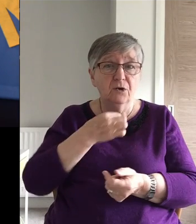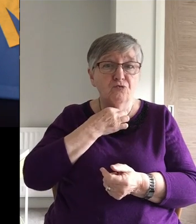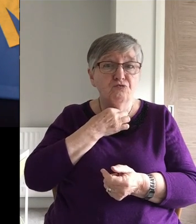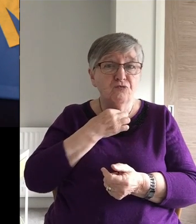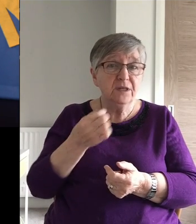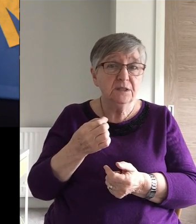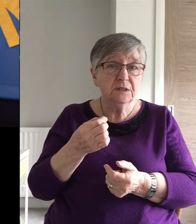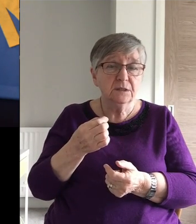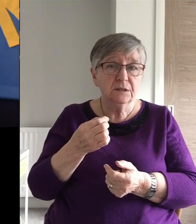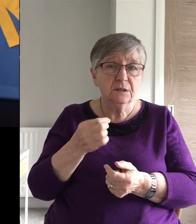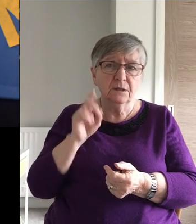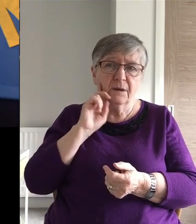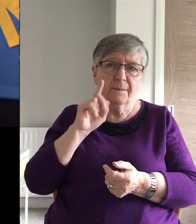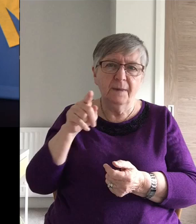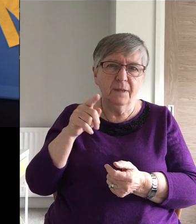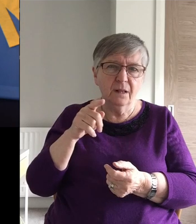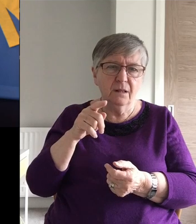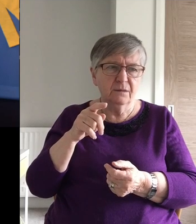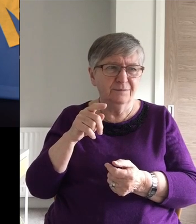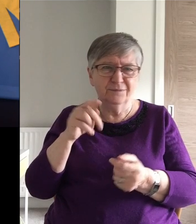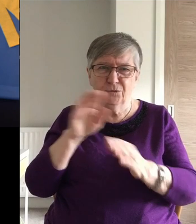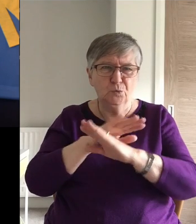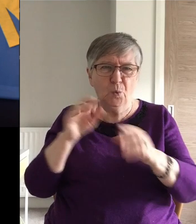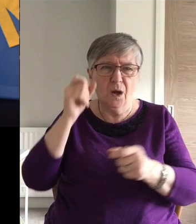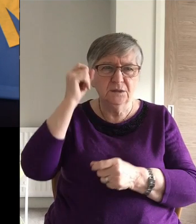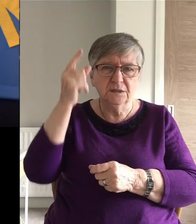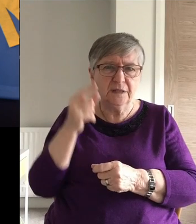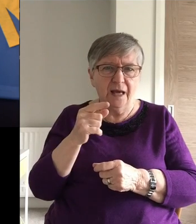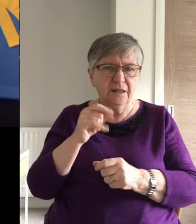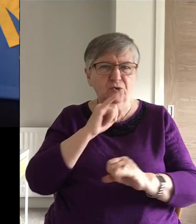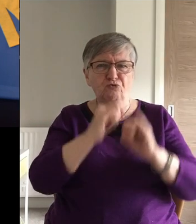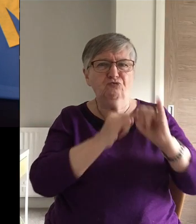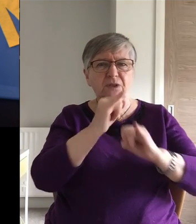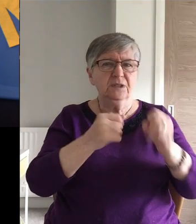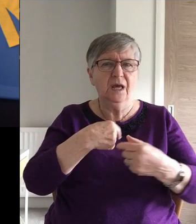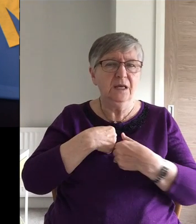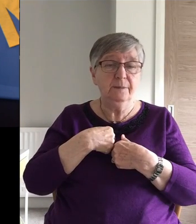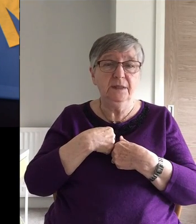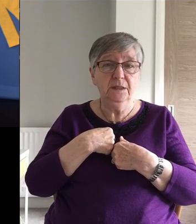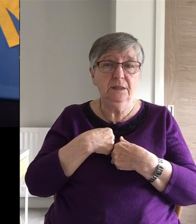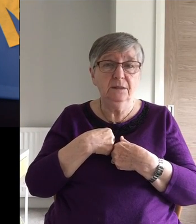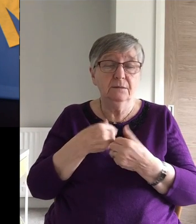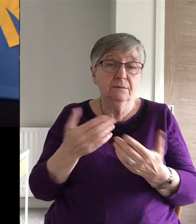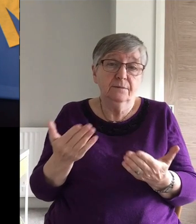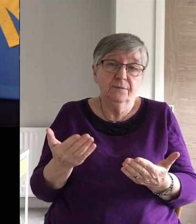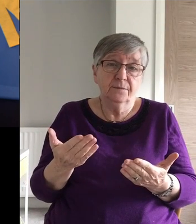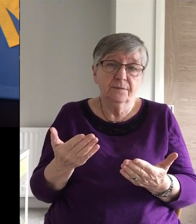the misunderstanding and the criticisms that inevitably come?